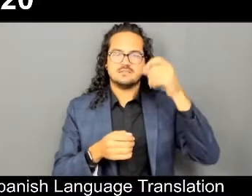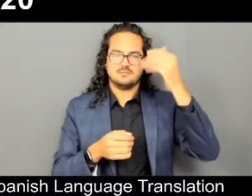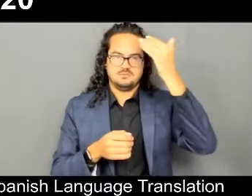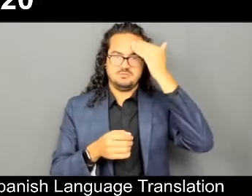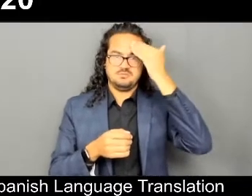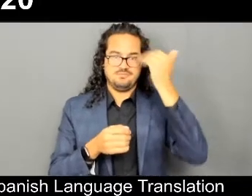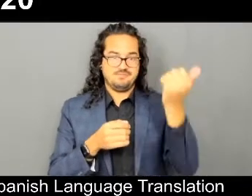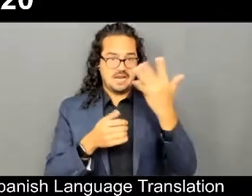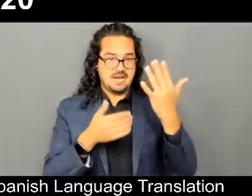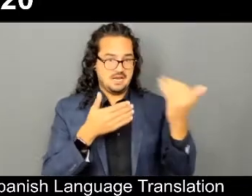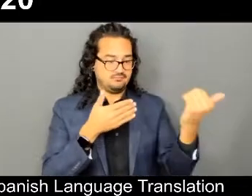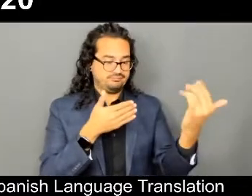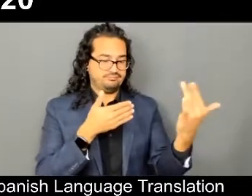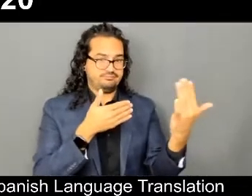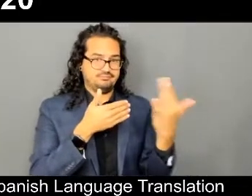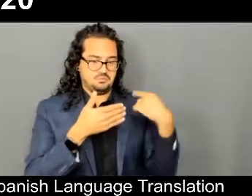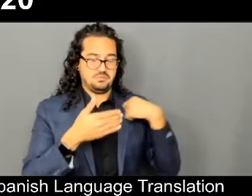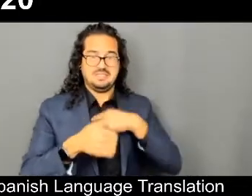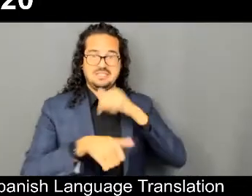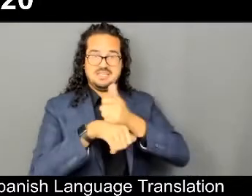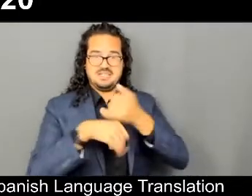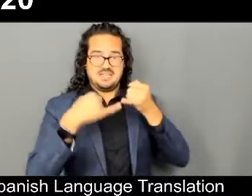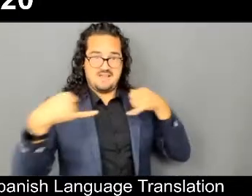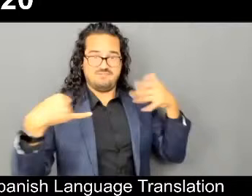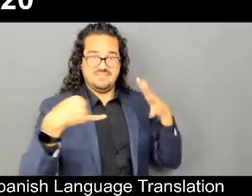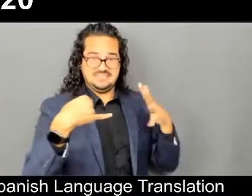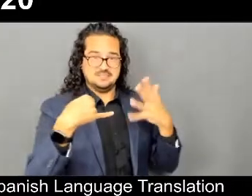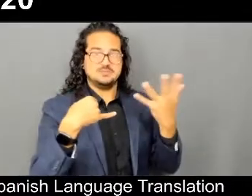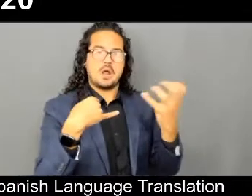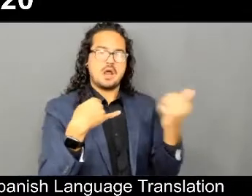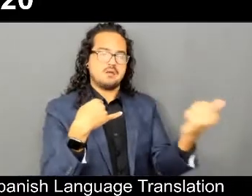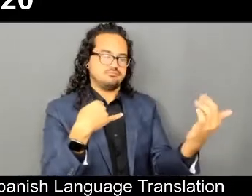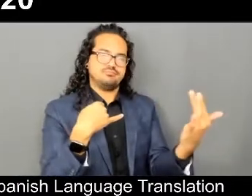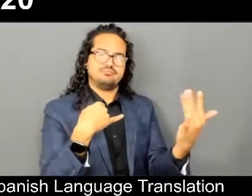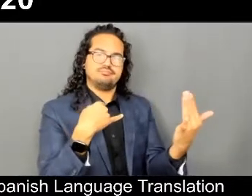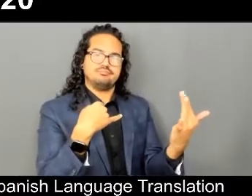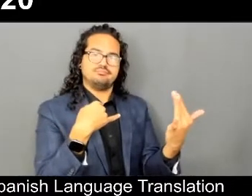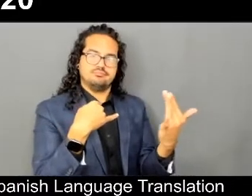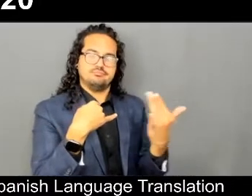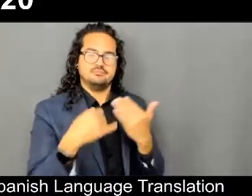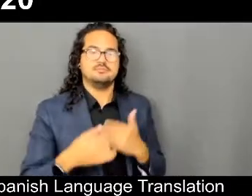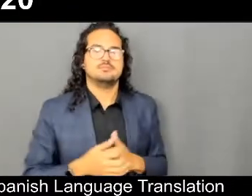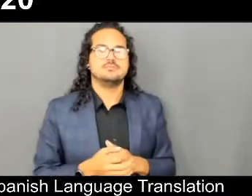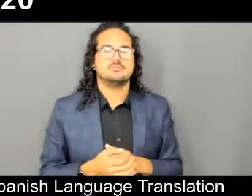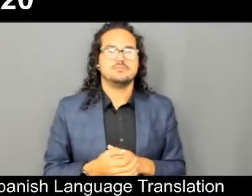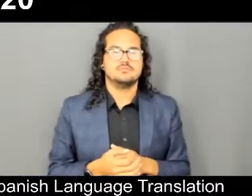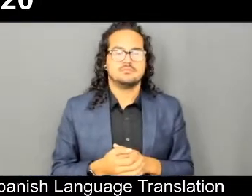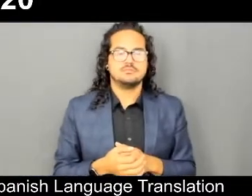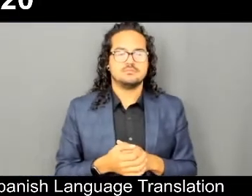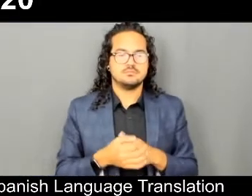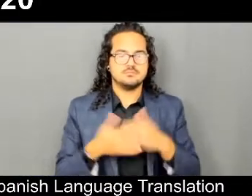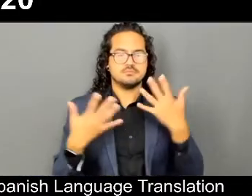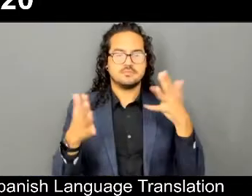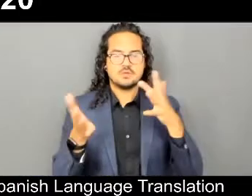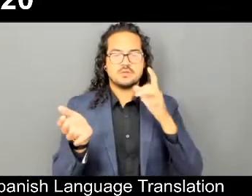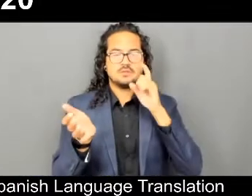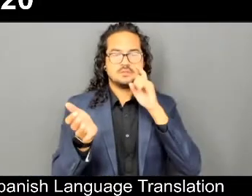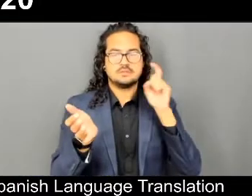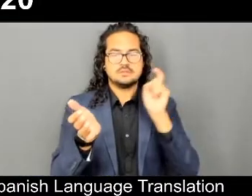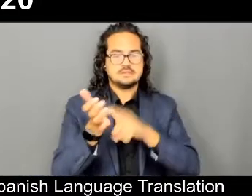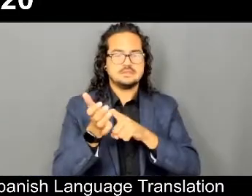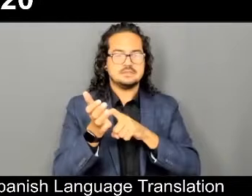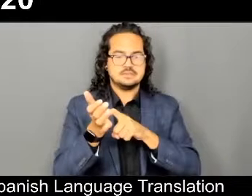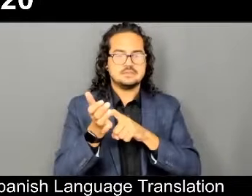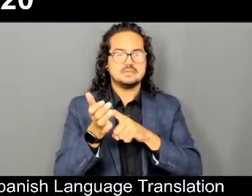some deeper proof of that, some more footage, et cetera, to make sure what we know we've been doing in the ground is actually